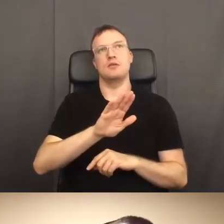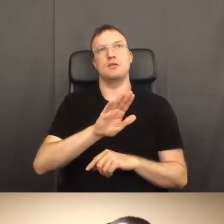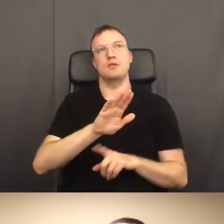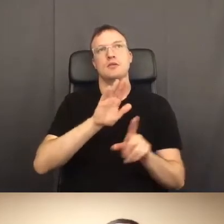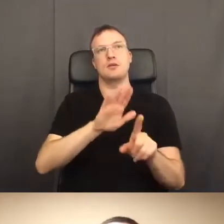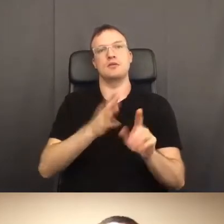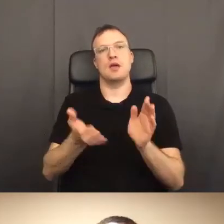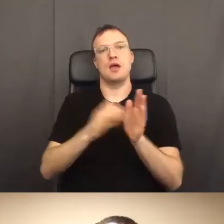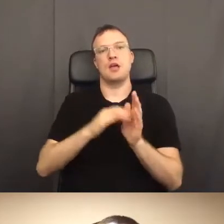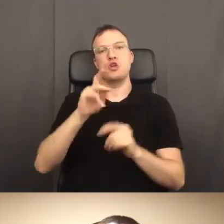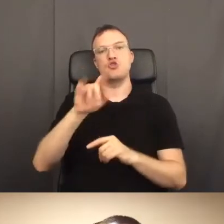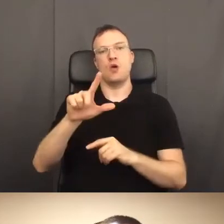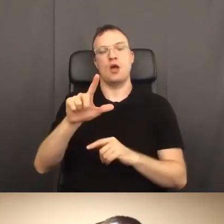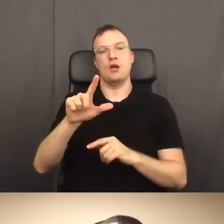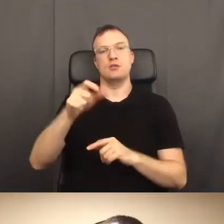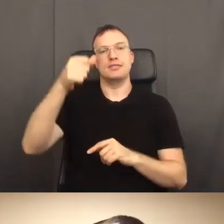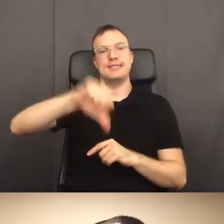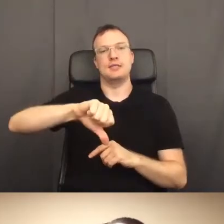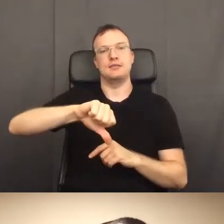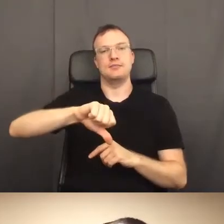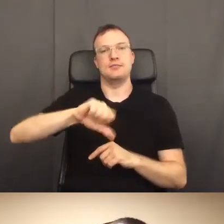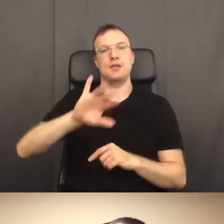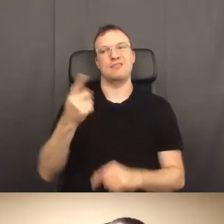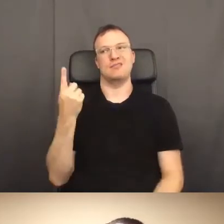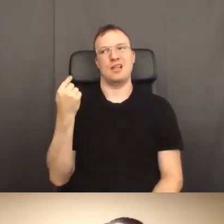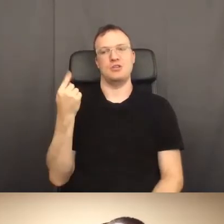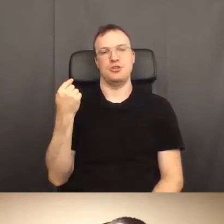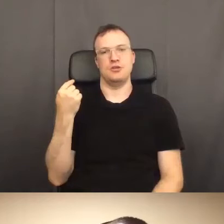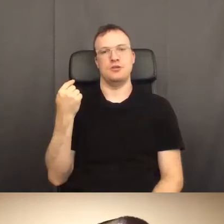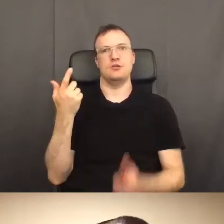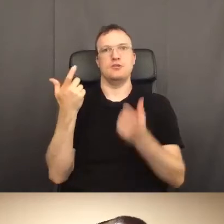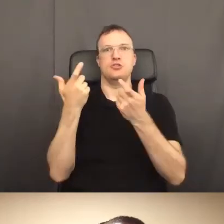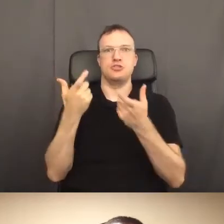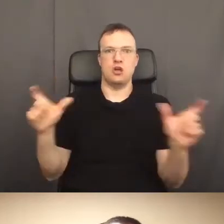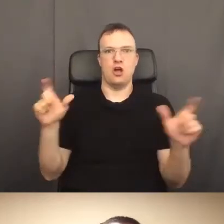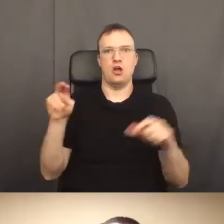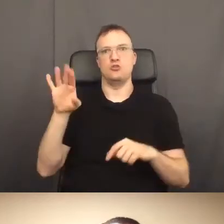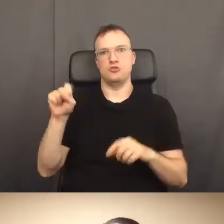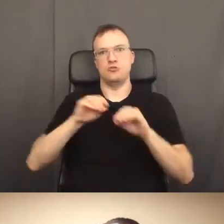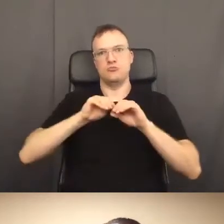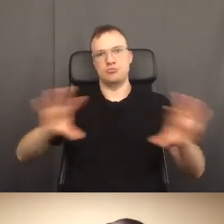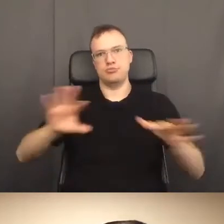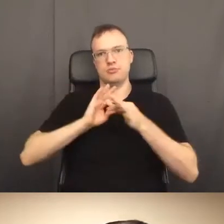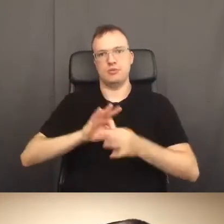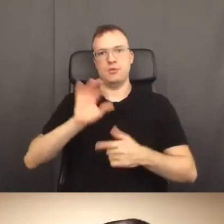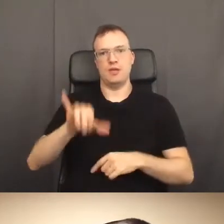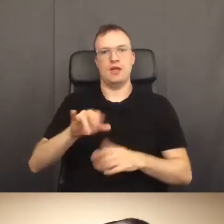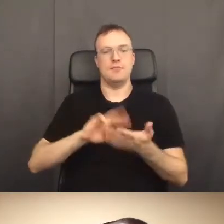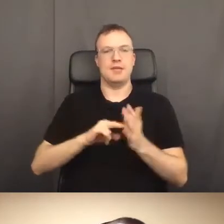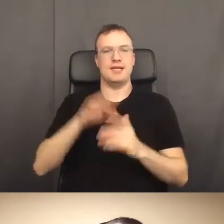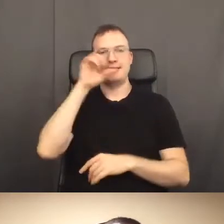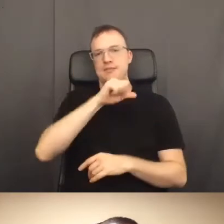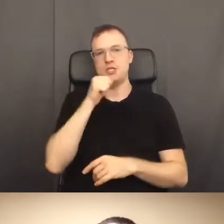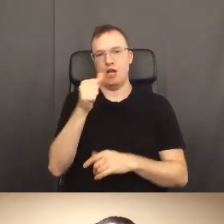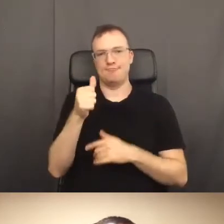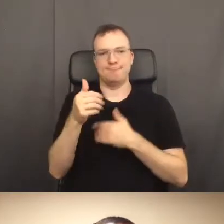retrial was denied. This was last year, and it was a big, big news. So it doesn't seem to be